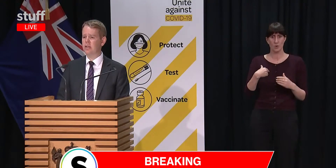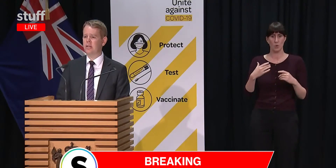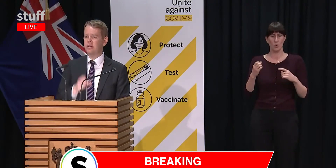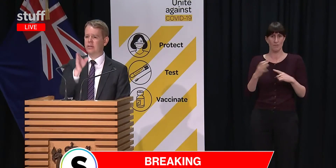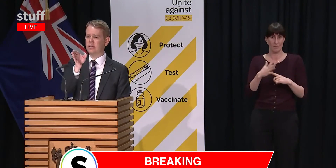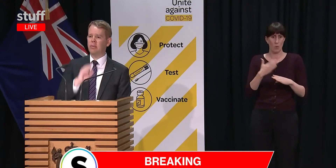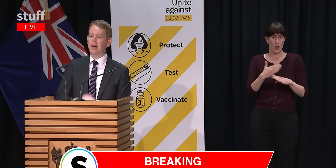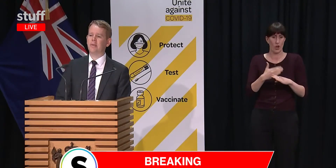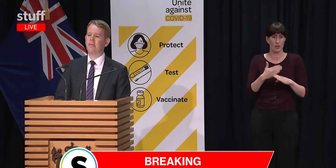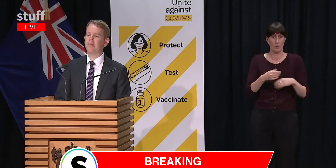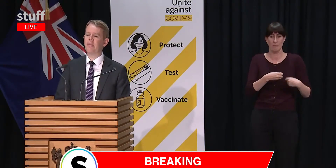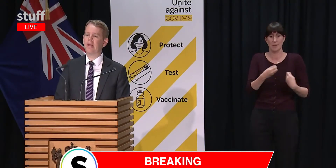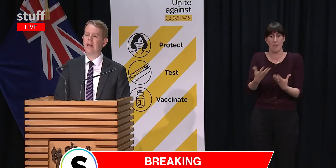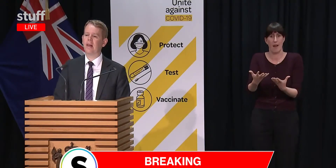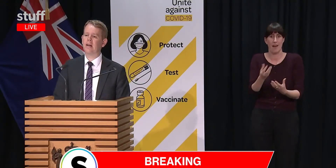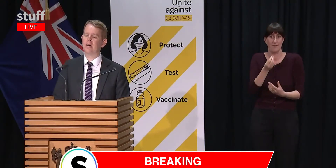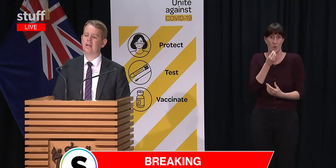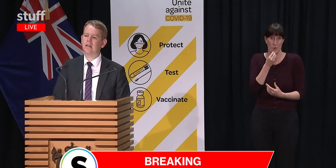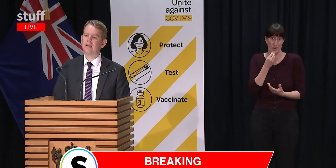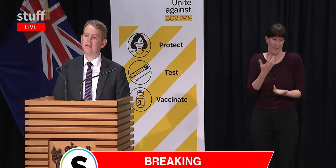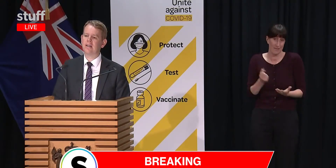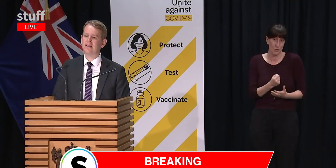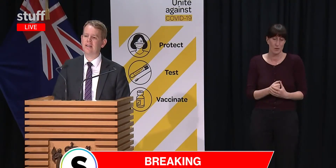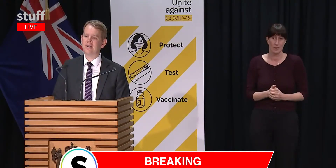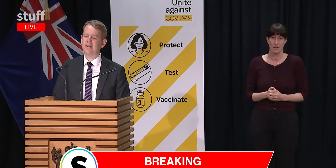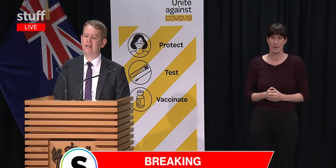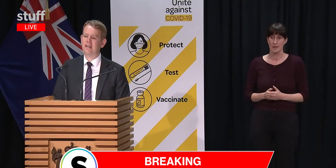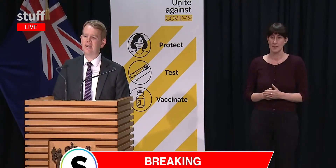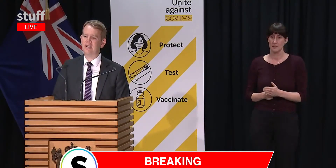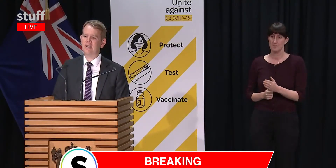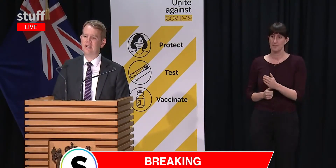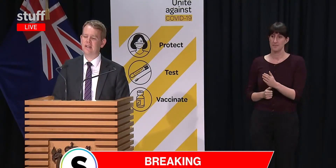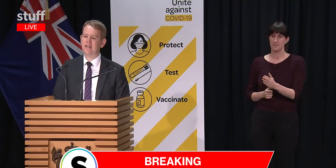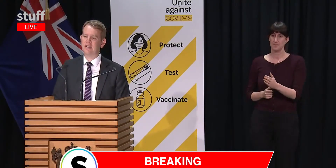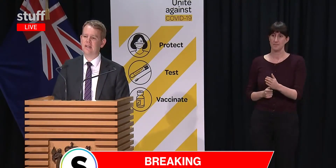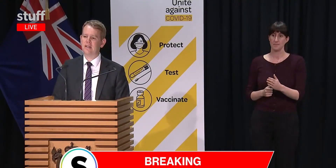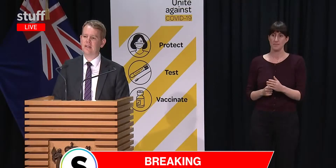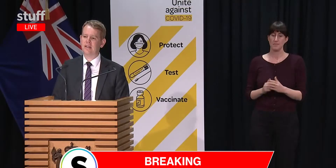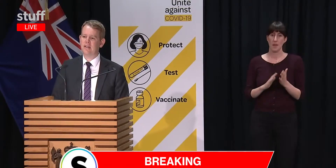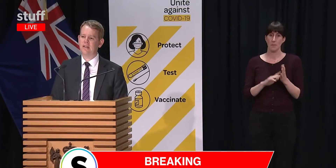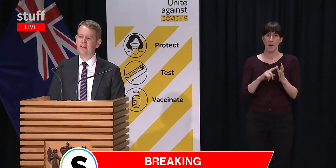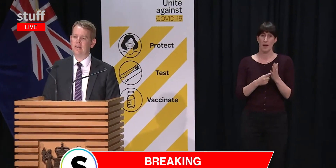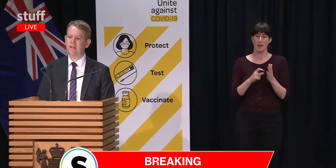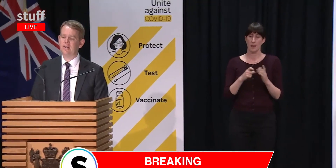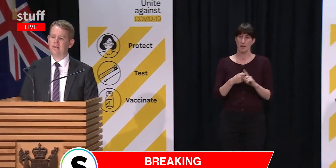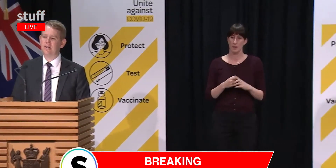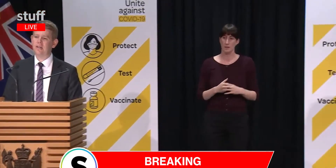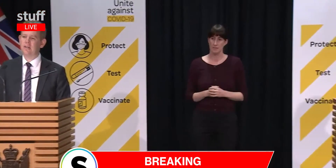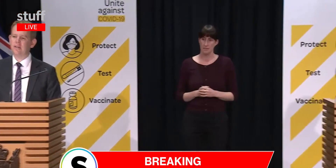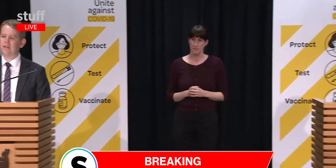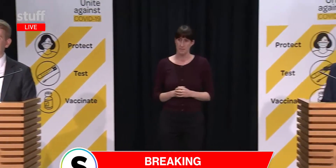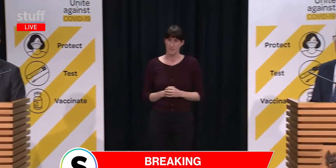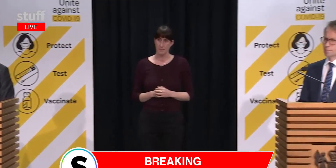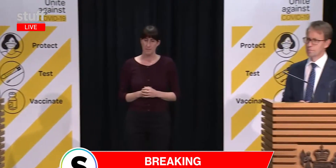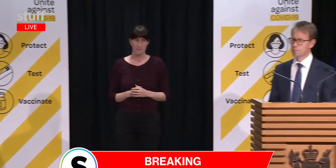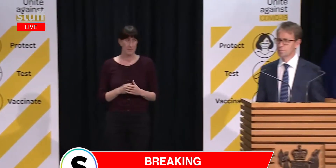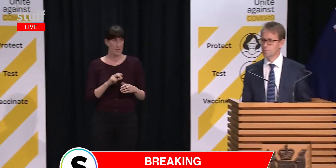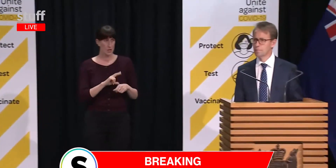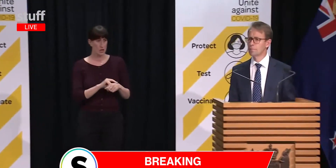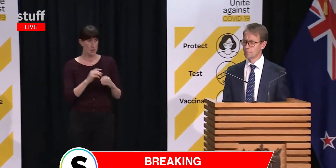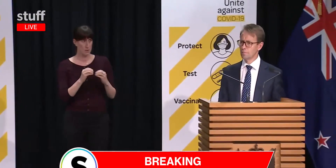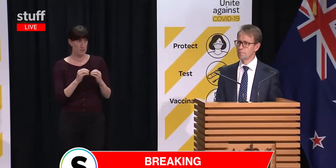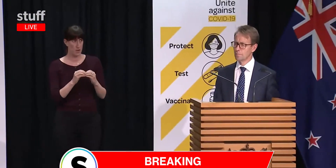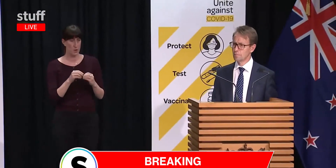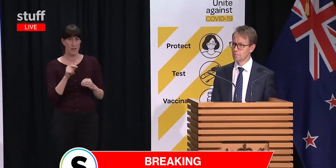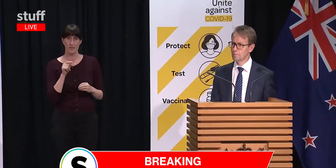Auckland. Minister on that. Dr. Wilson. On this issue you raised at the start around the vaccinations for under